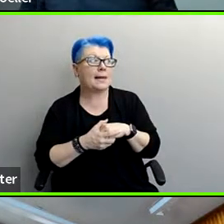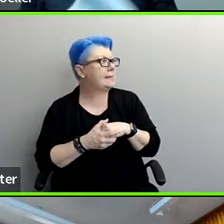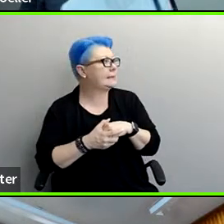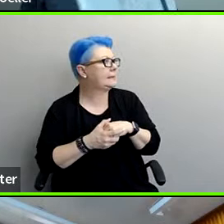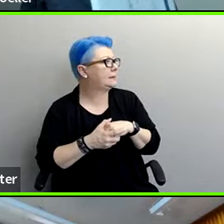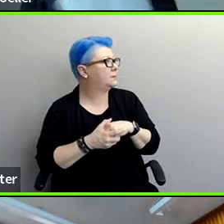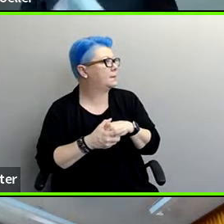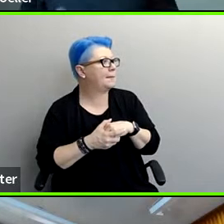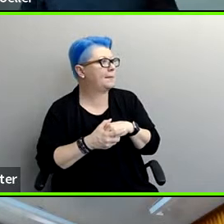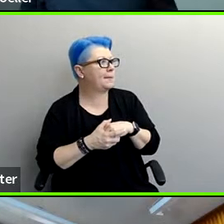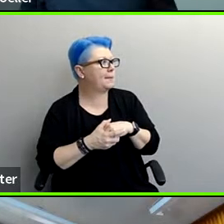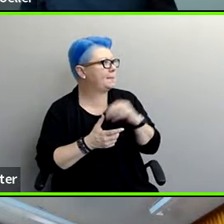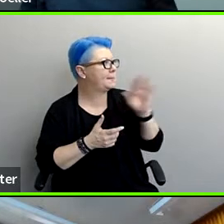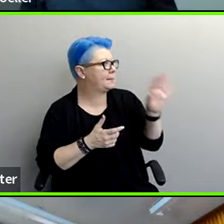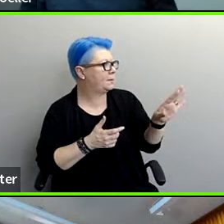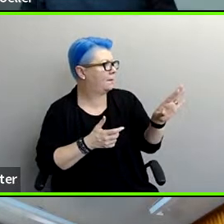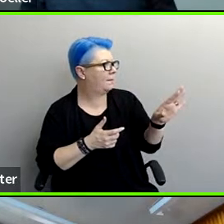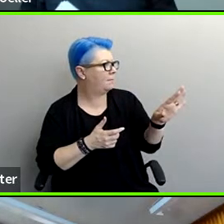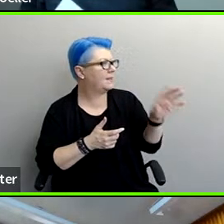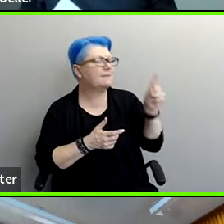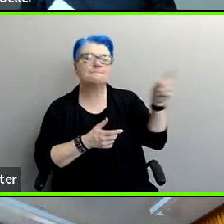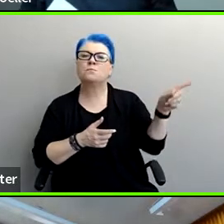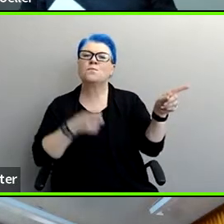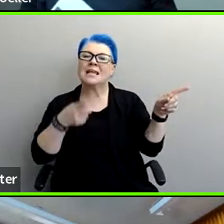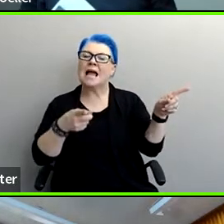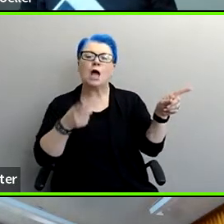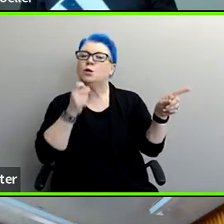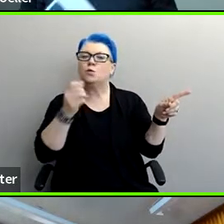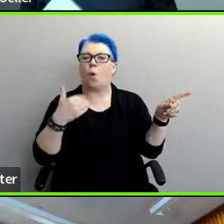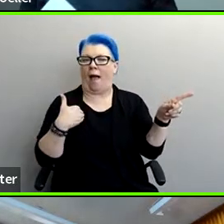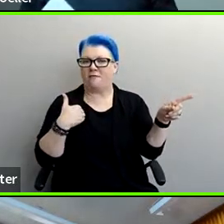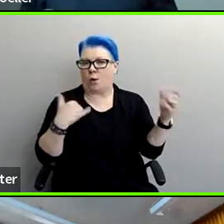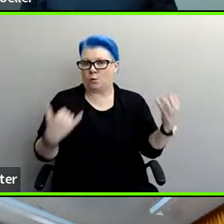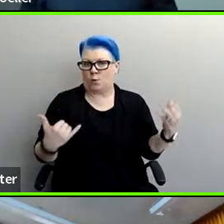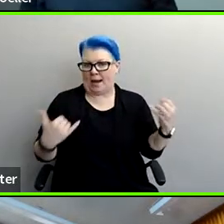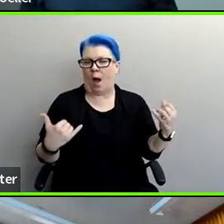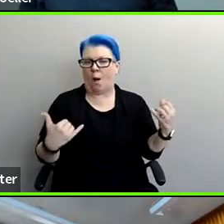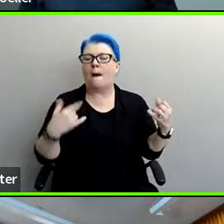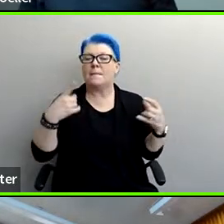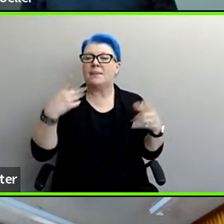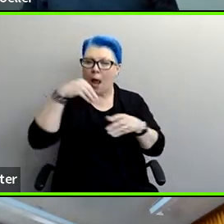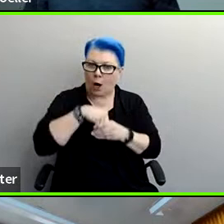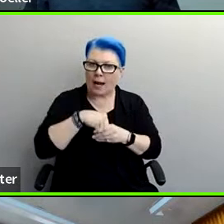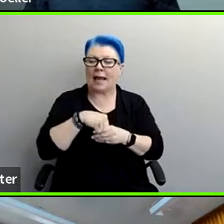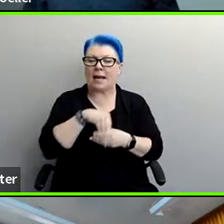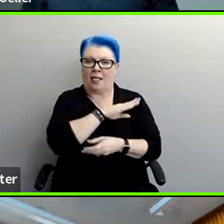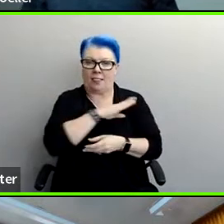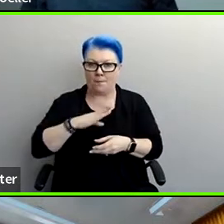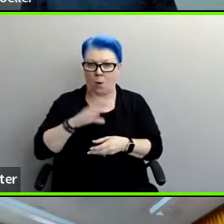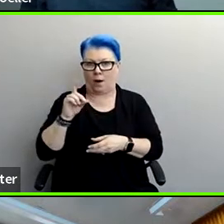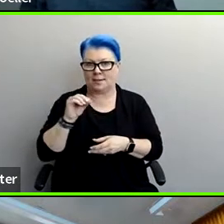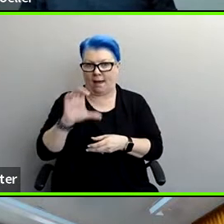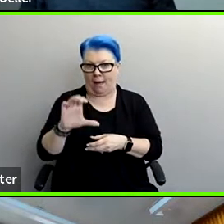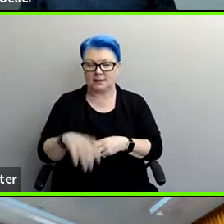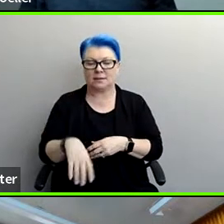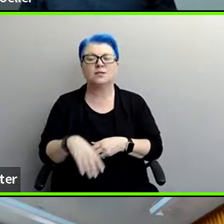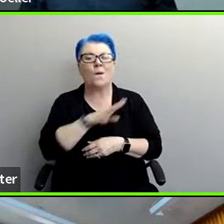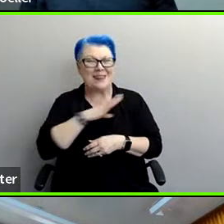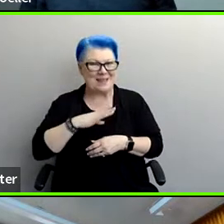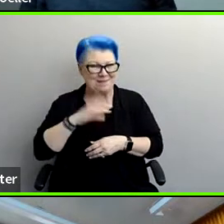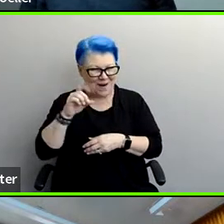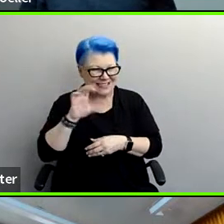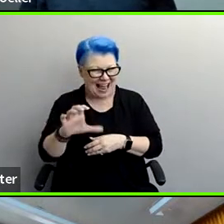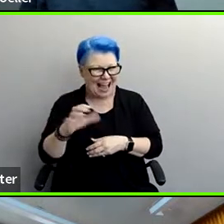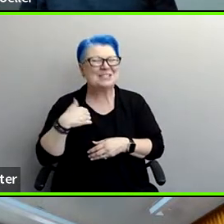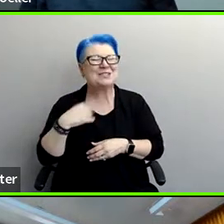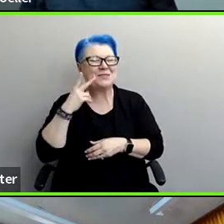Actually, you don't have. Oh, I'm sorry. These are in the board docs and that you received are the actual reports. Well, in the board docs, there